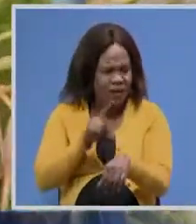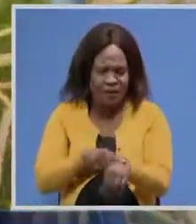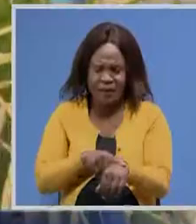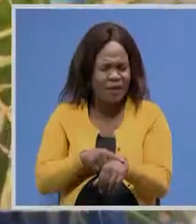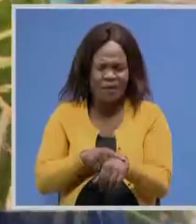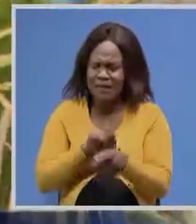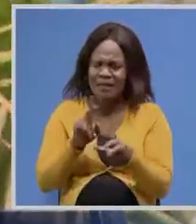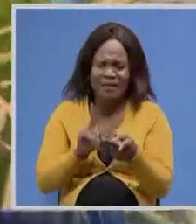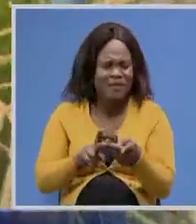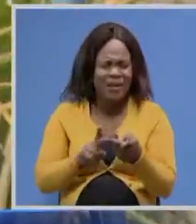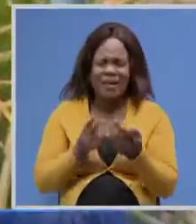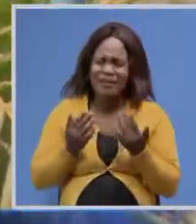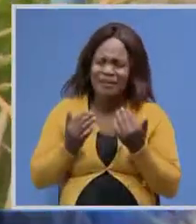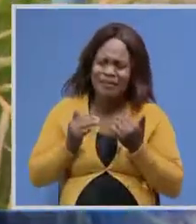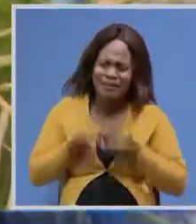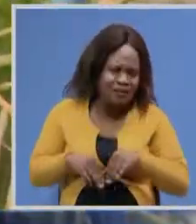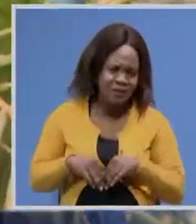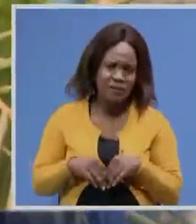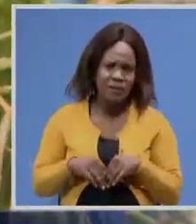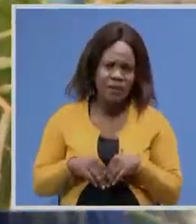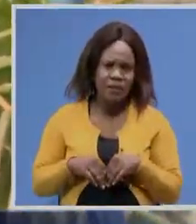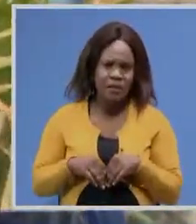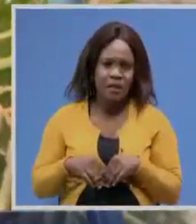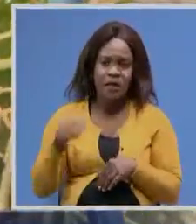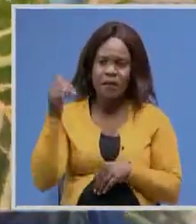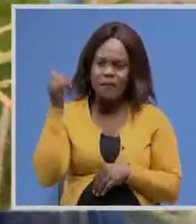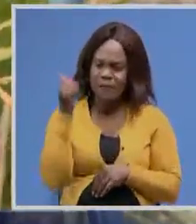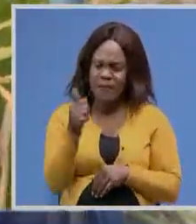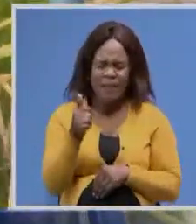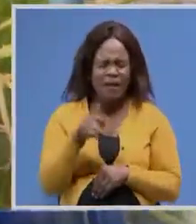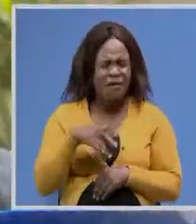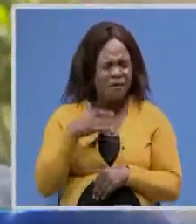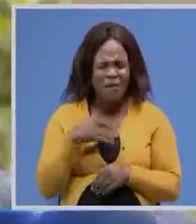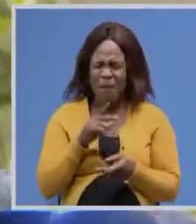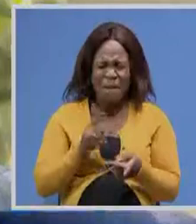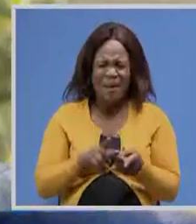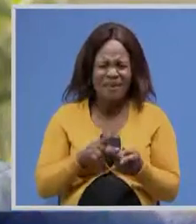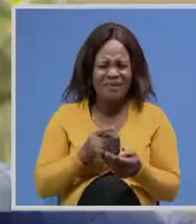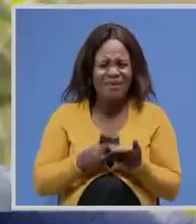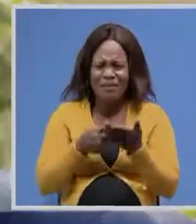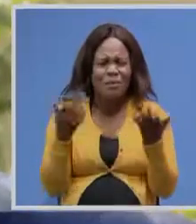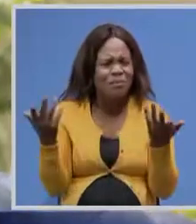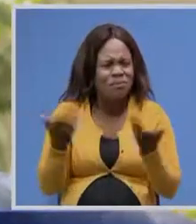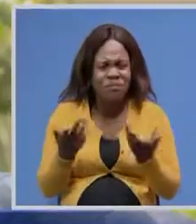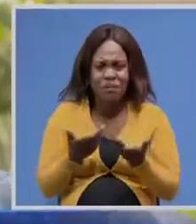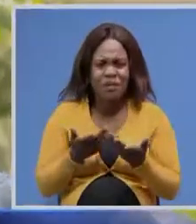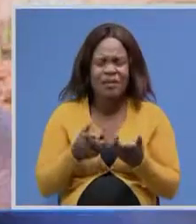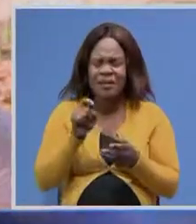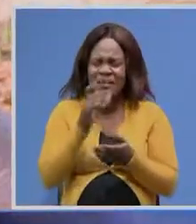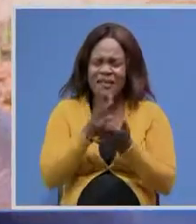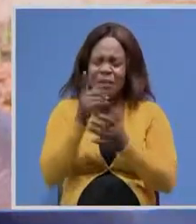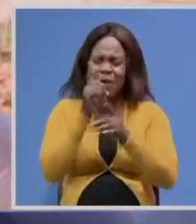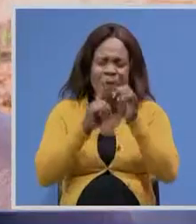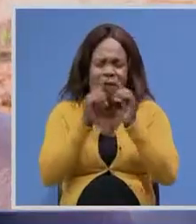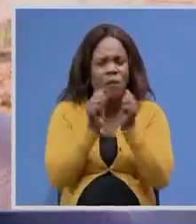that period is very stressful. You actually feel disgruntled. You need somebody to talk to. You need